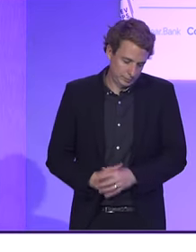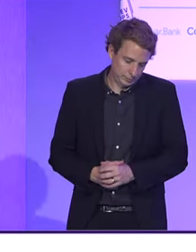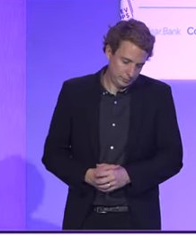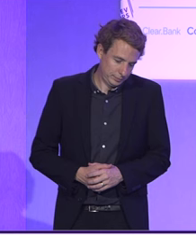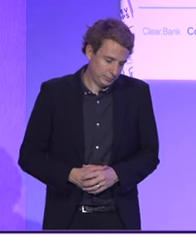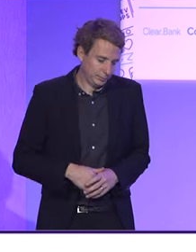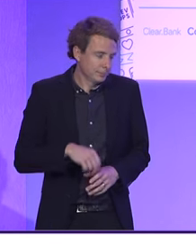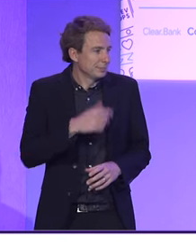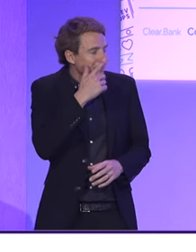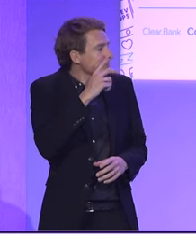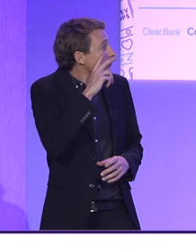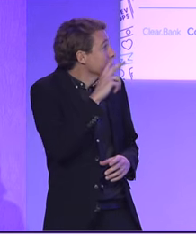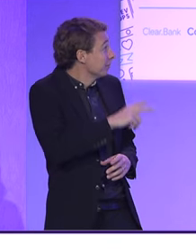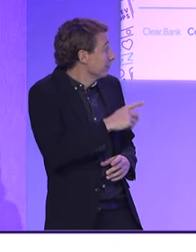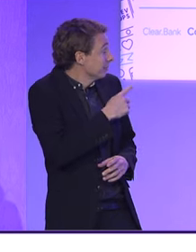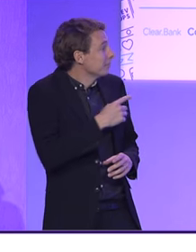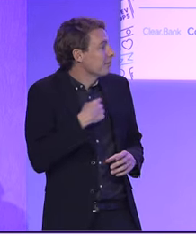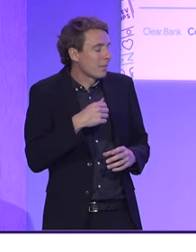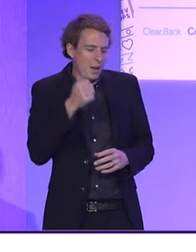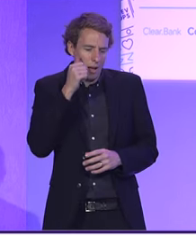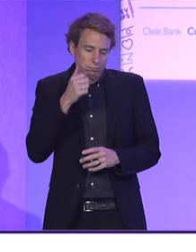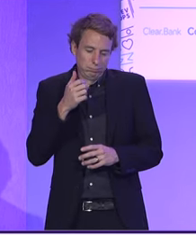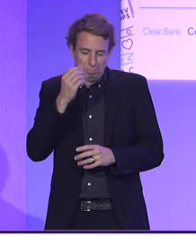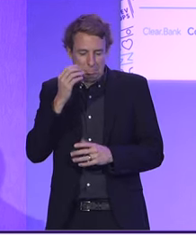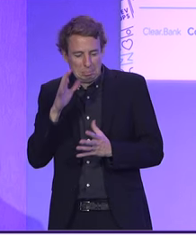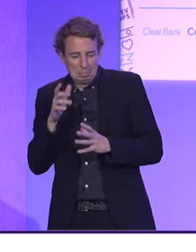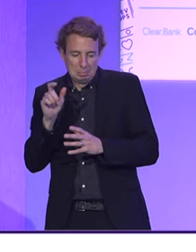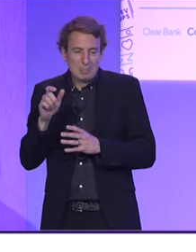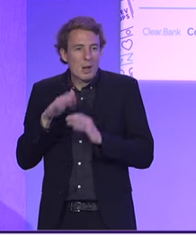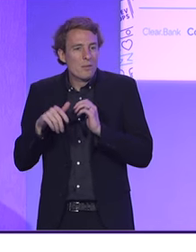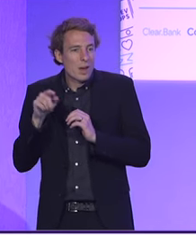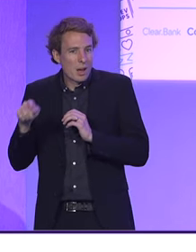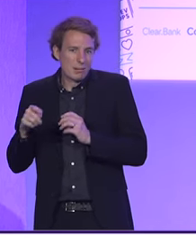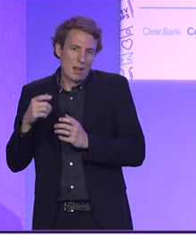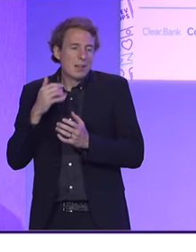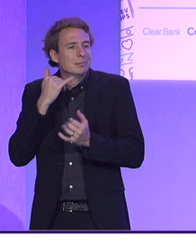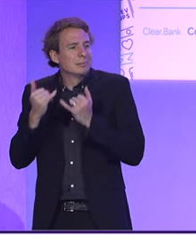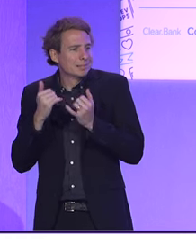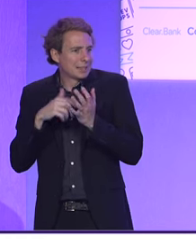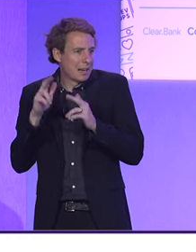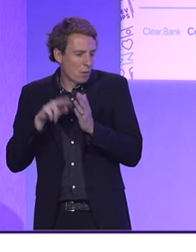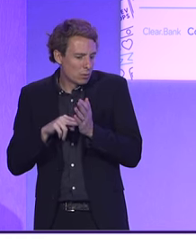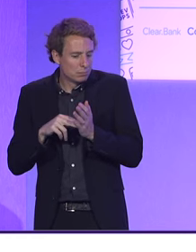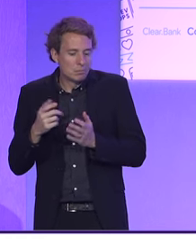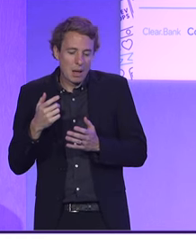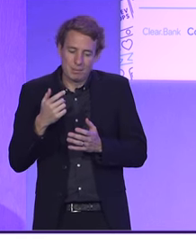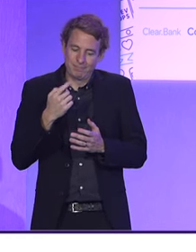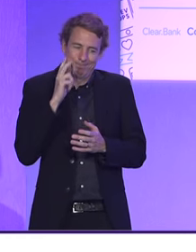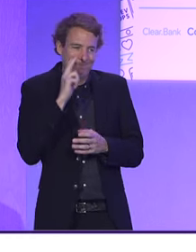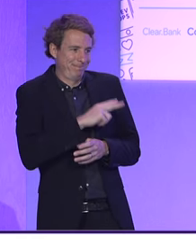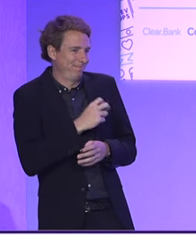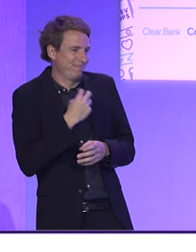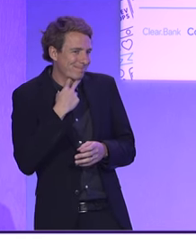about Terraform. I know something about Terraform, but when I see this, I was very disappointed because for